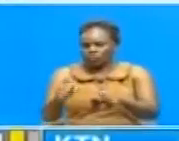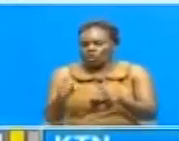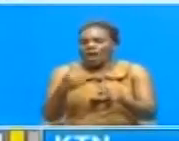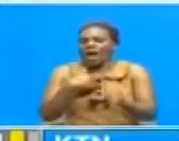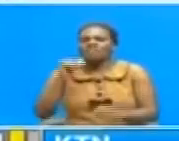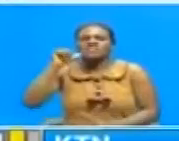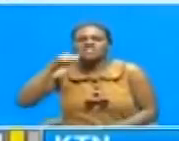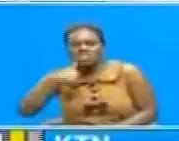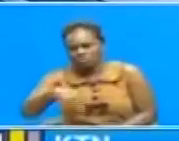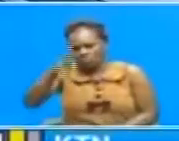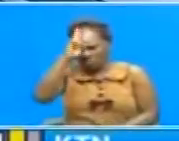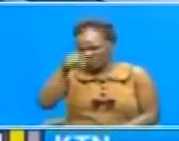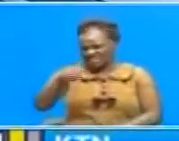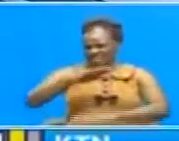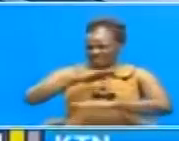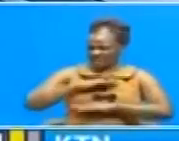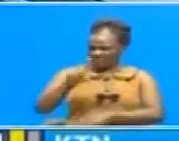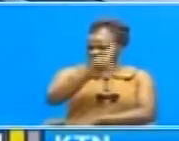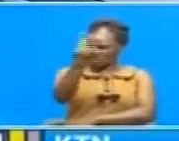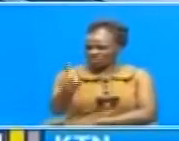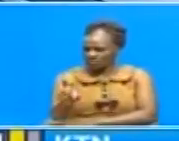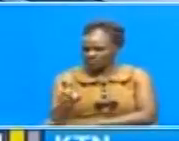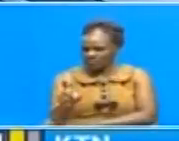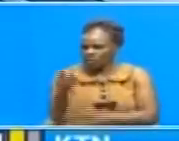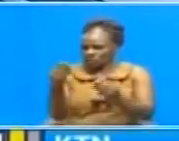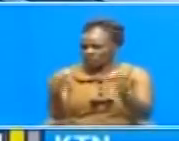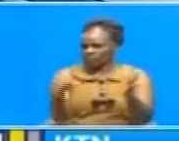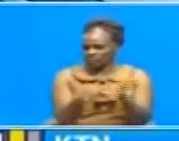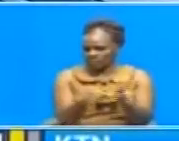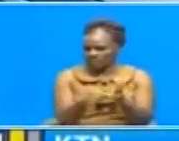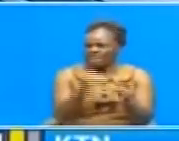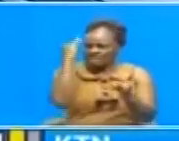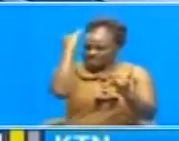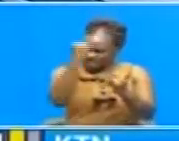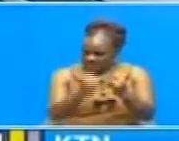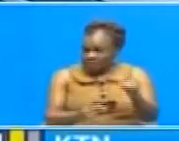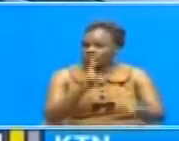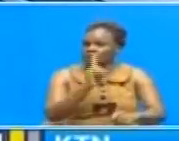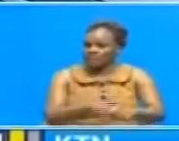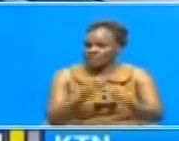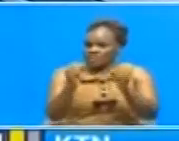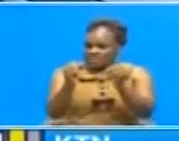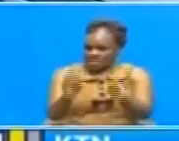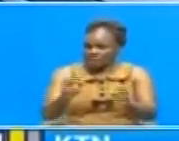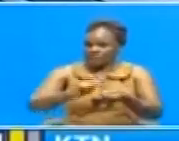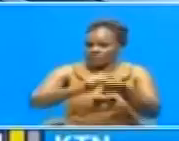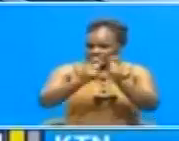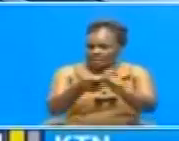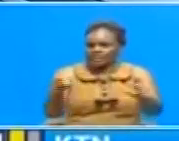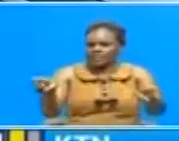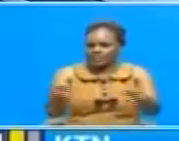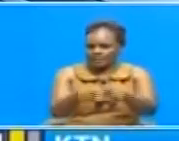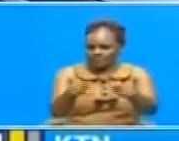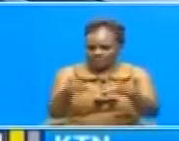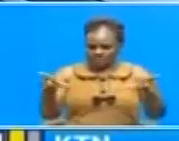people. And is this enough? Do you think that this will be enough to solve the problem? I think in the long run. Mm-hmm. If we can change also